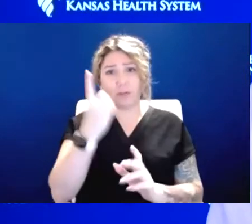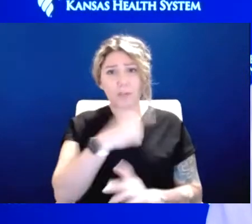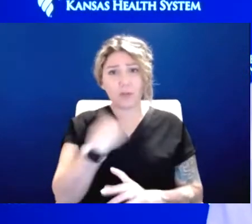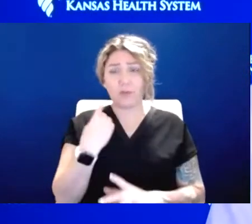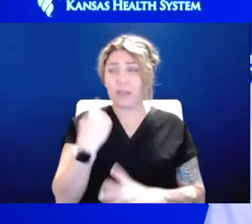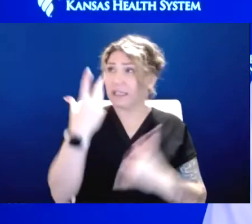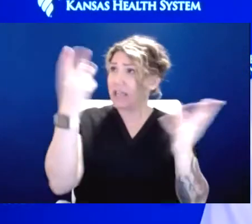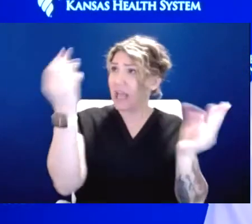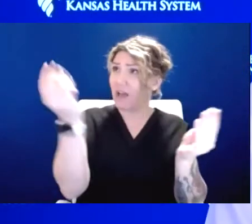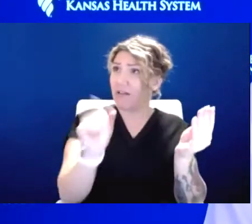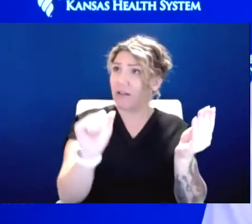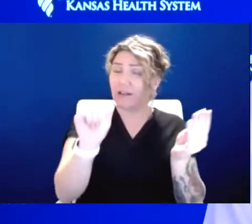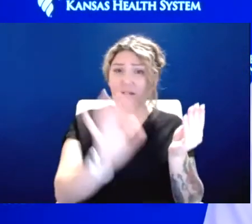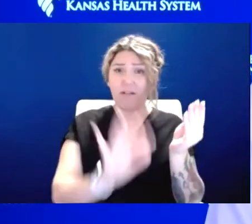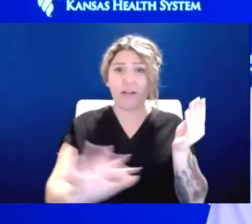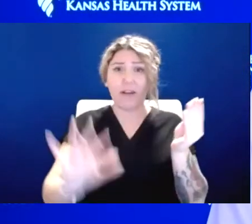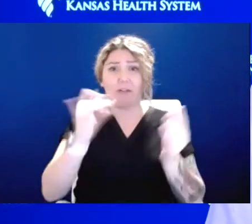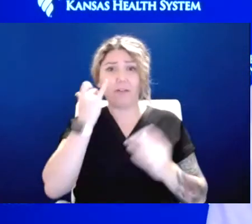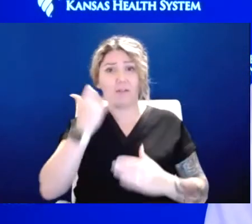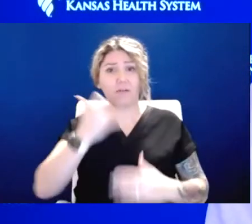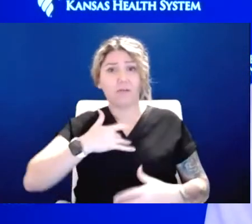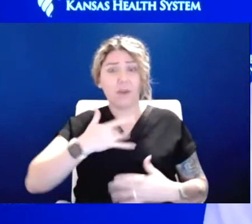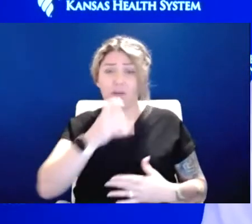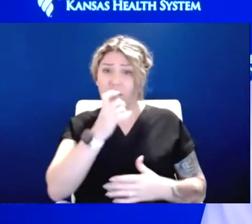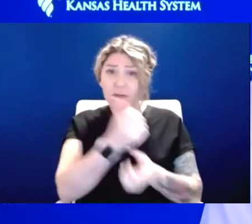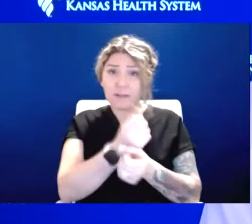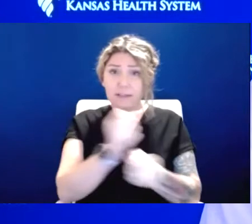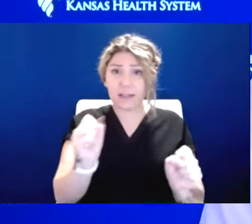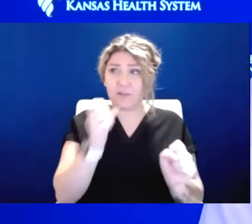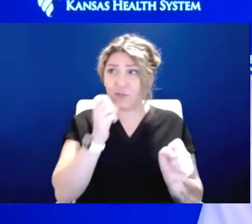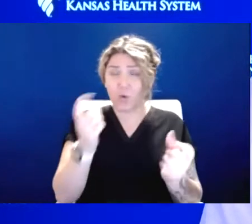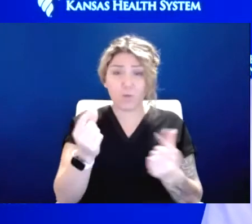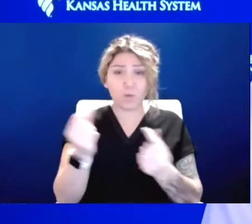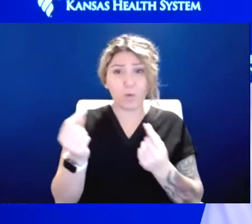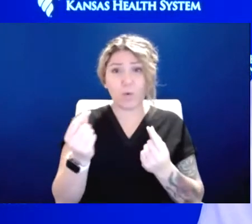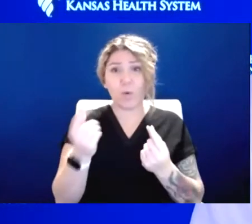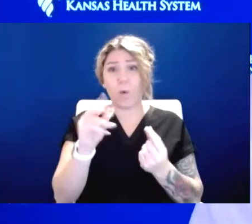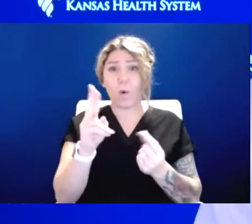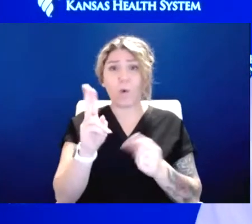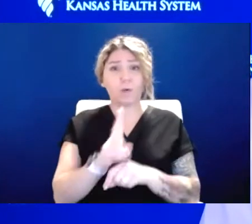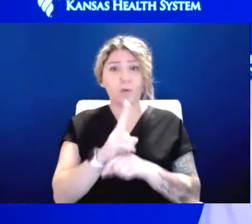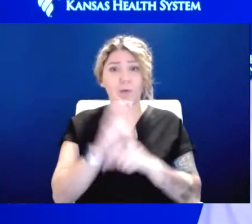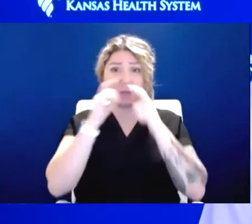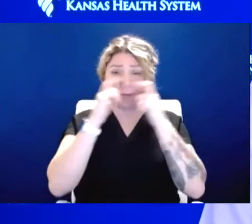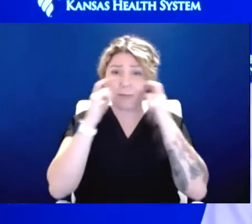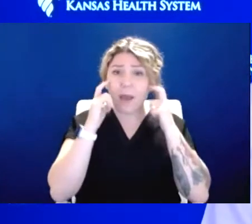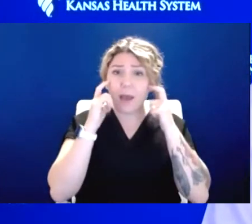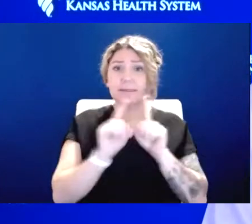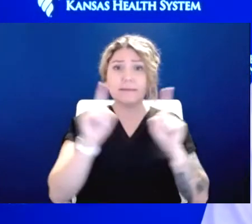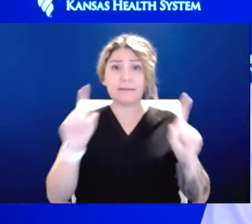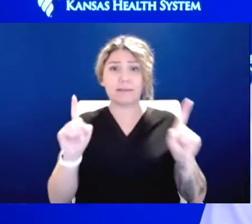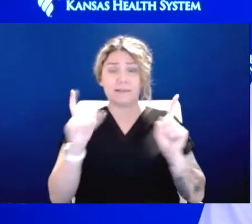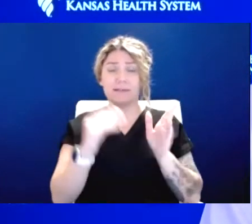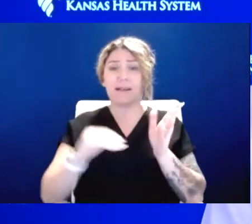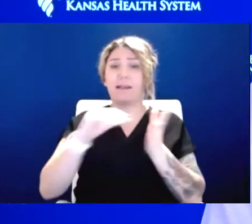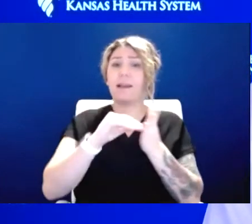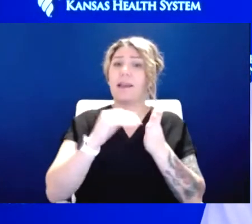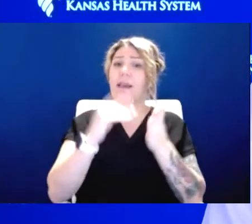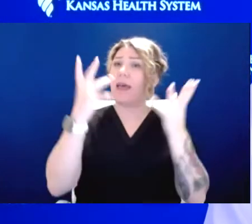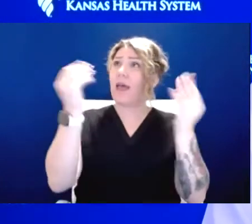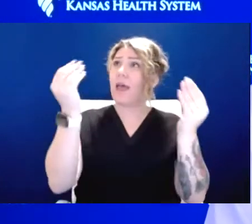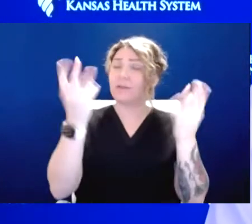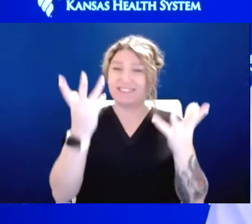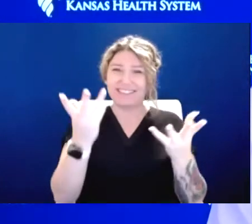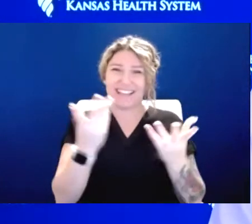And if you feel unsafe, either don't do it, or you can always wear a mask, distance. Again, doing those things outdoors is going to be much safer,